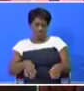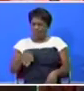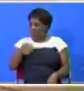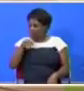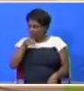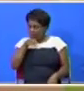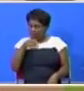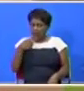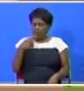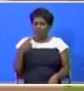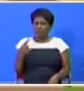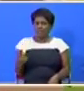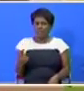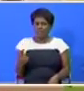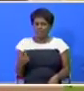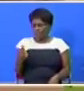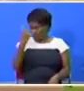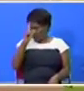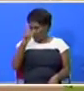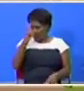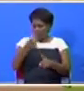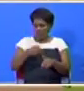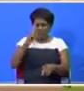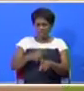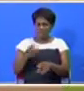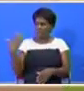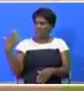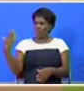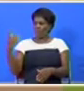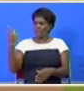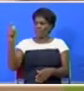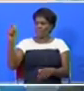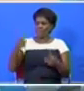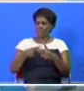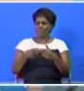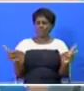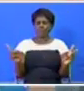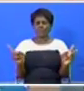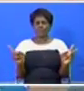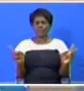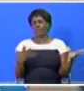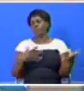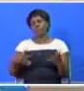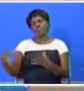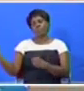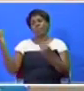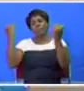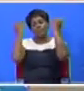been only a matter of speculation since the ballot tender standoff began. Tutaenda